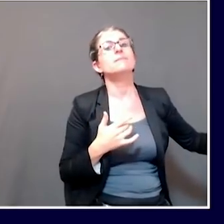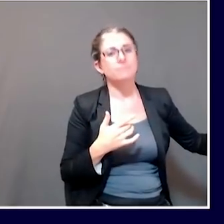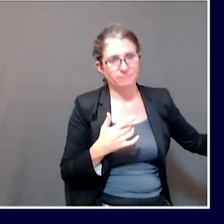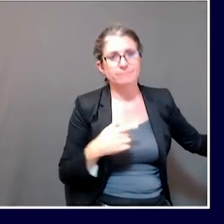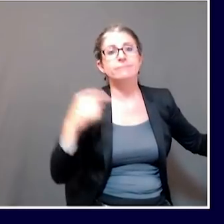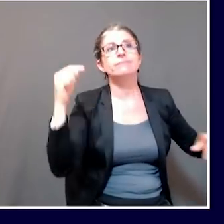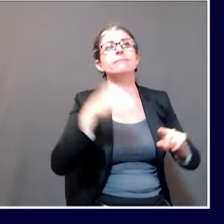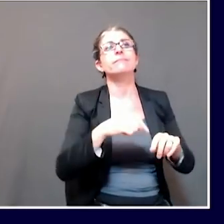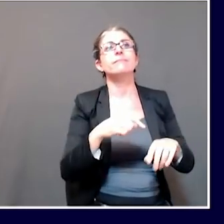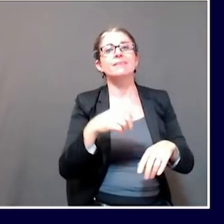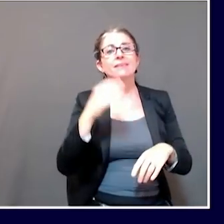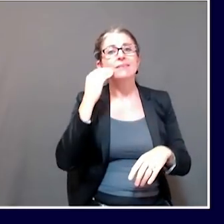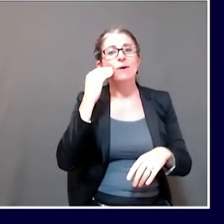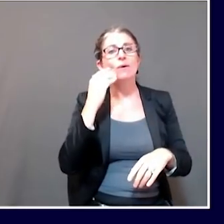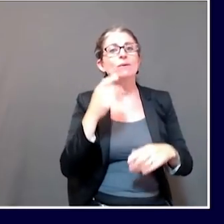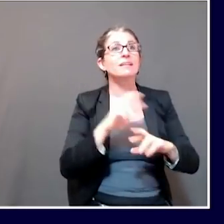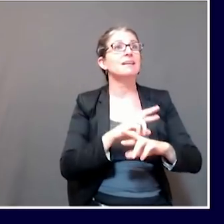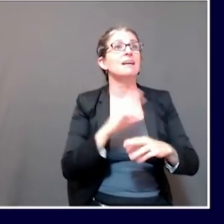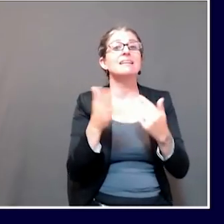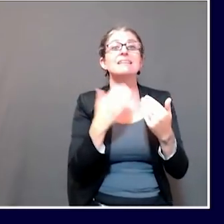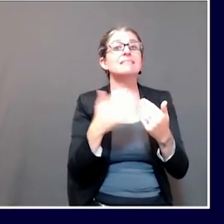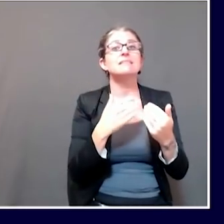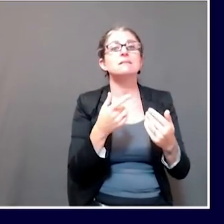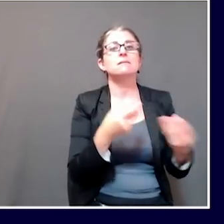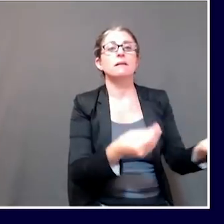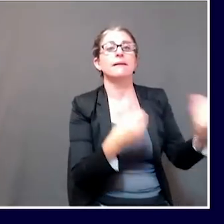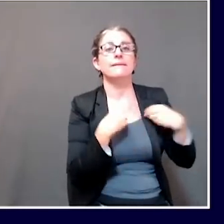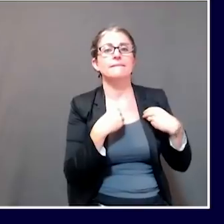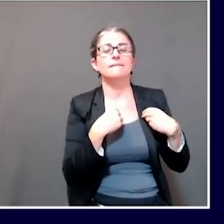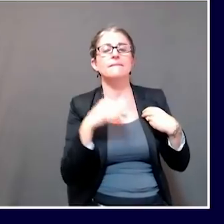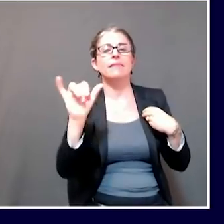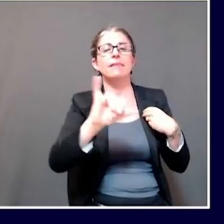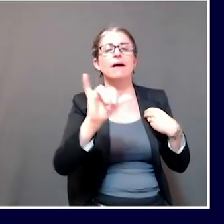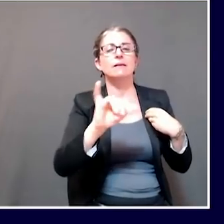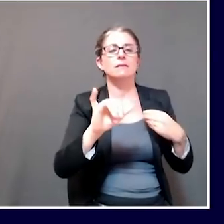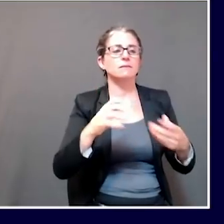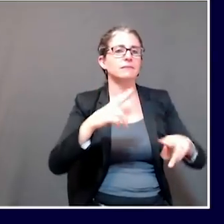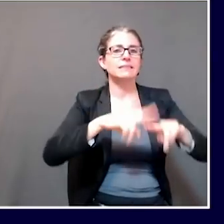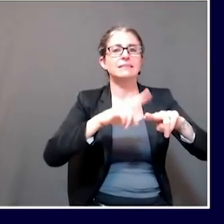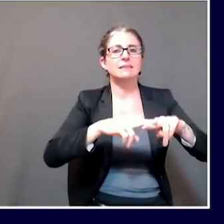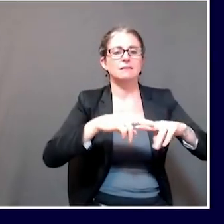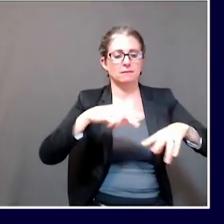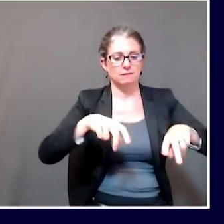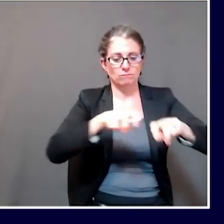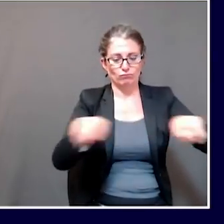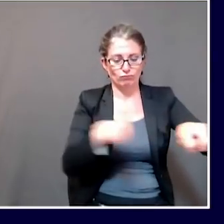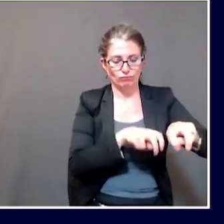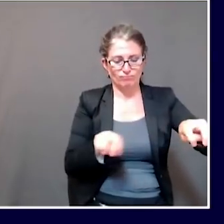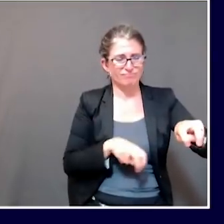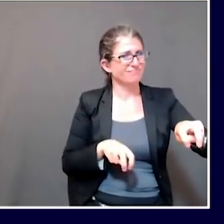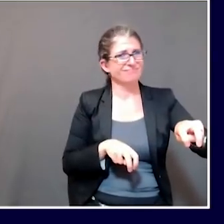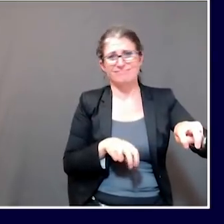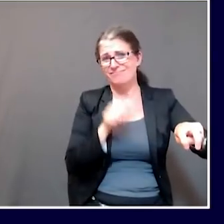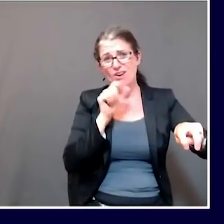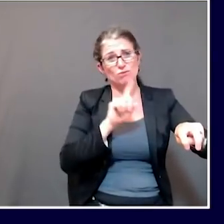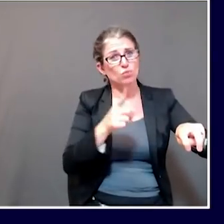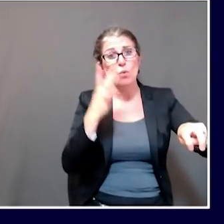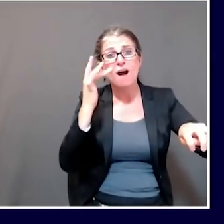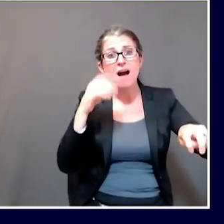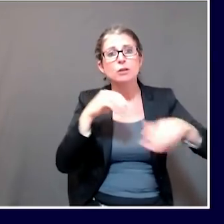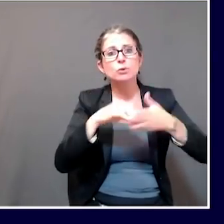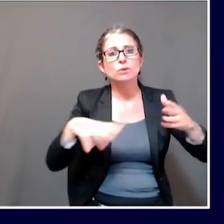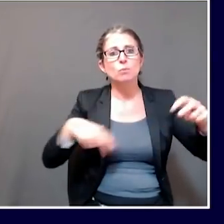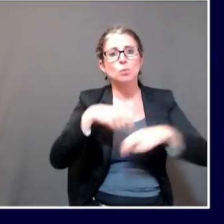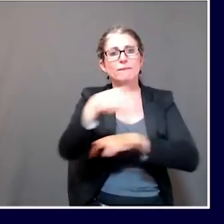in-classroom experience. But the flip side of that may be that the classroom as a whole may need to be put under symptom monitoring